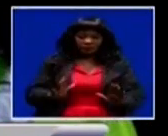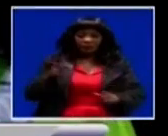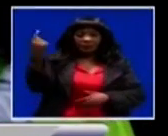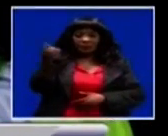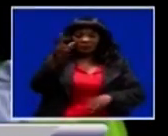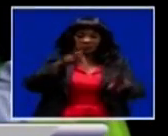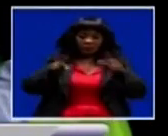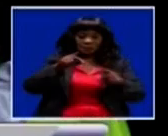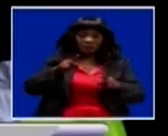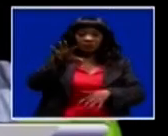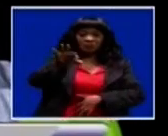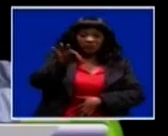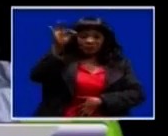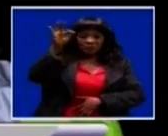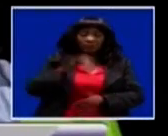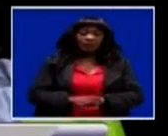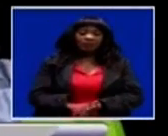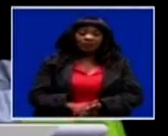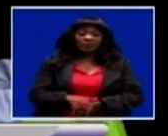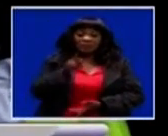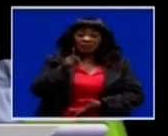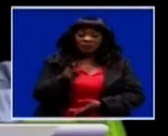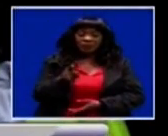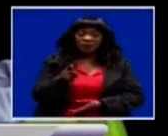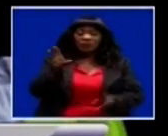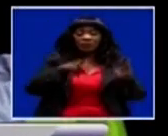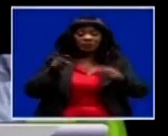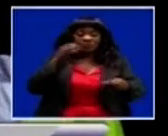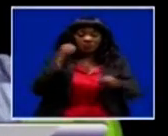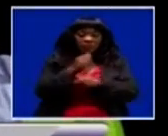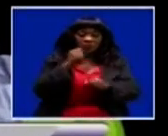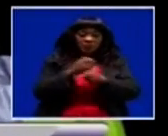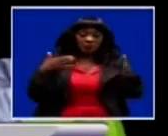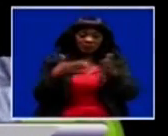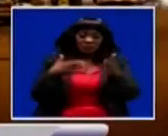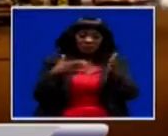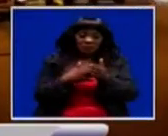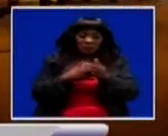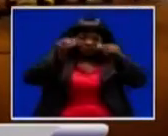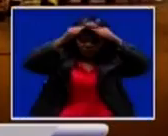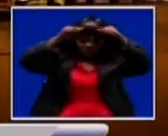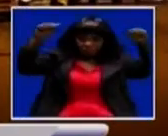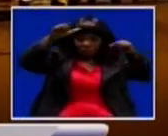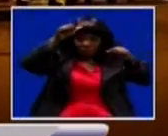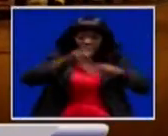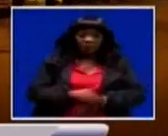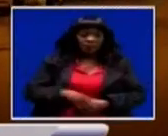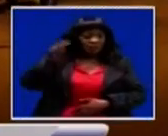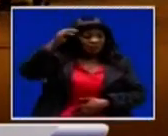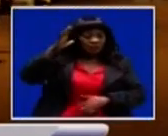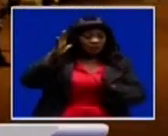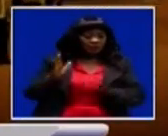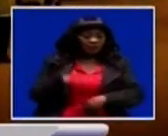shows that these are the people who are working against His Excellency the President. The minister has since warned to